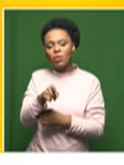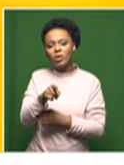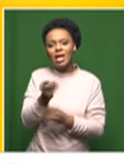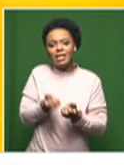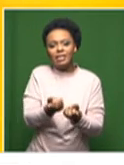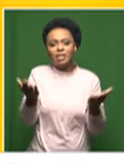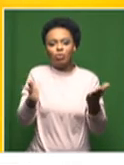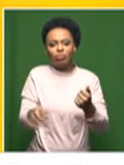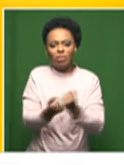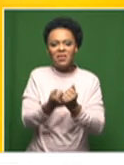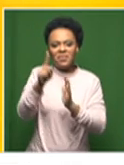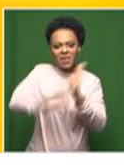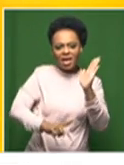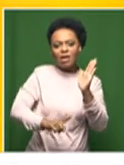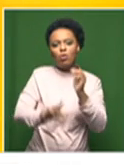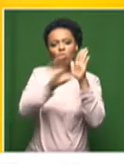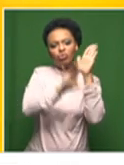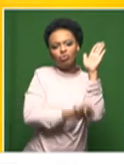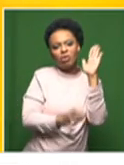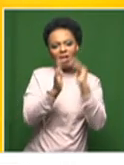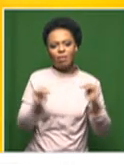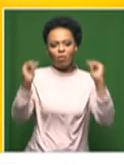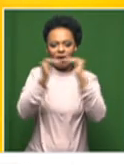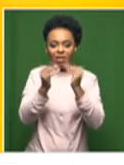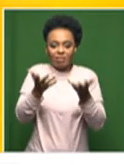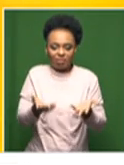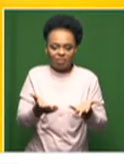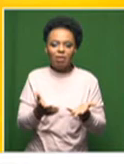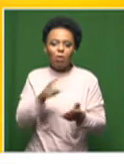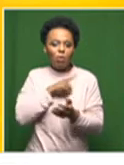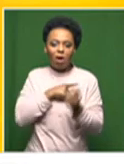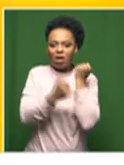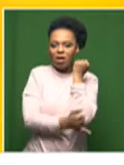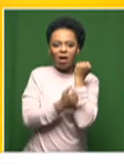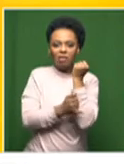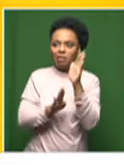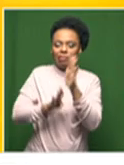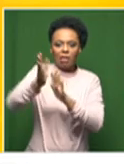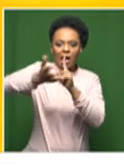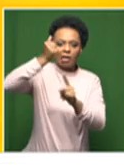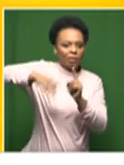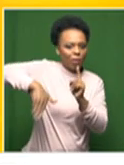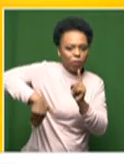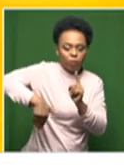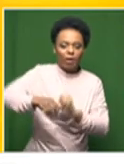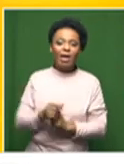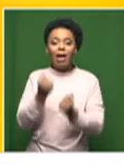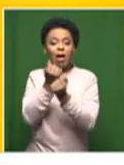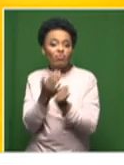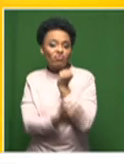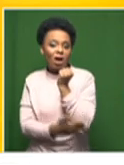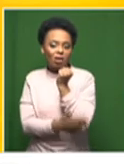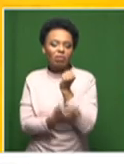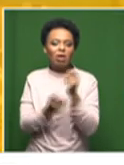has also failed a constitutional democracy. So, as the country commemorates Freedom Day today, Professor Christi van